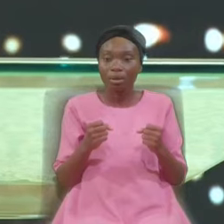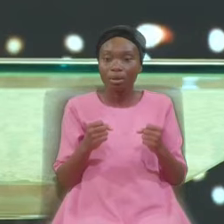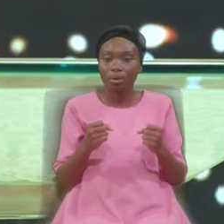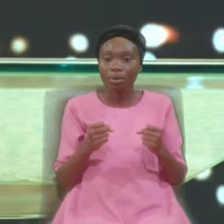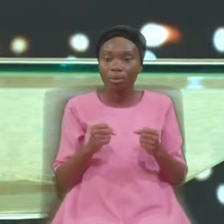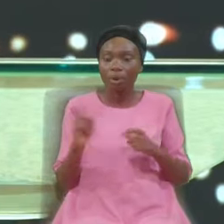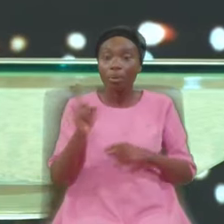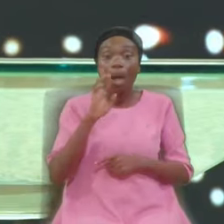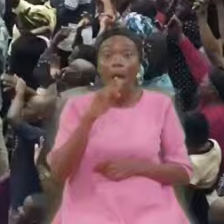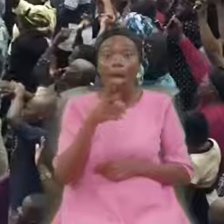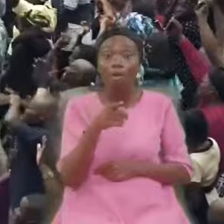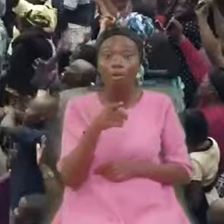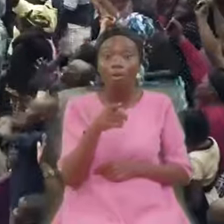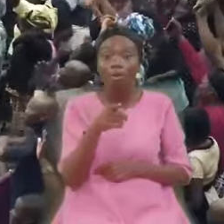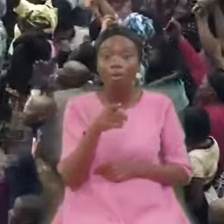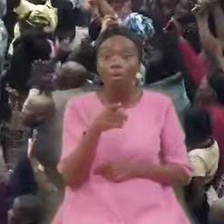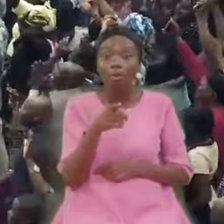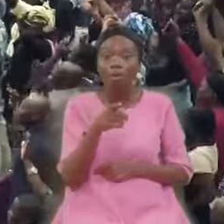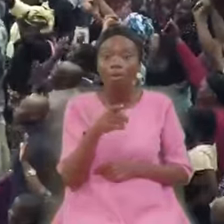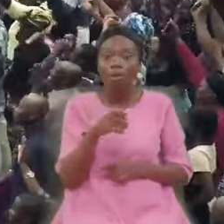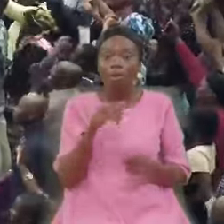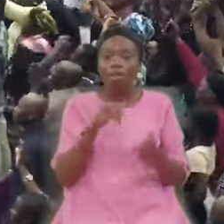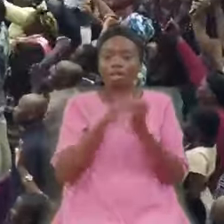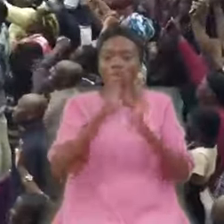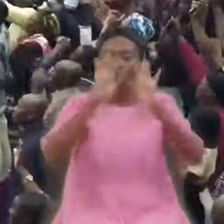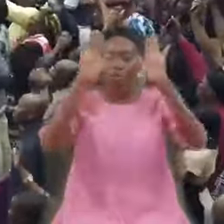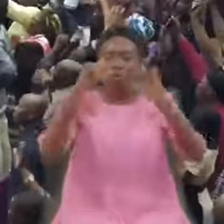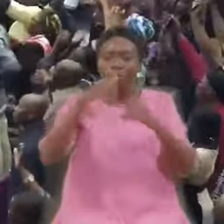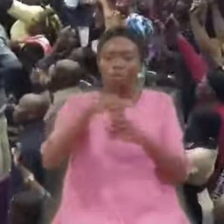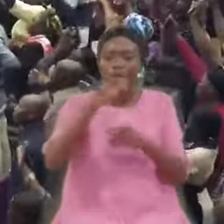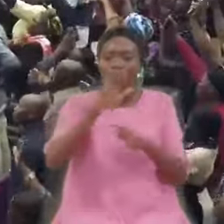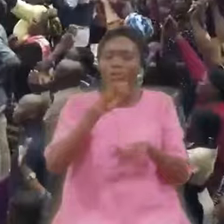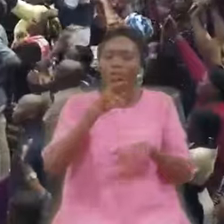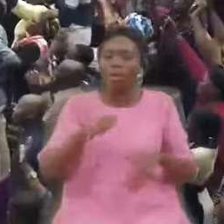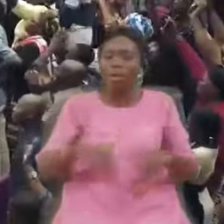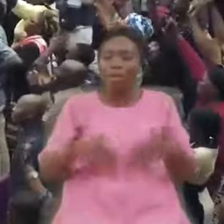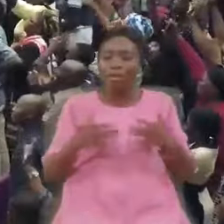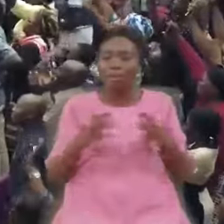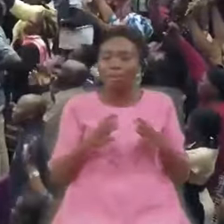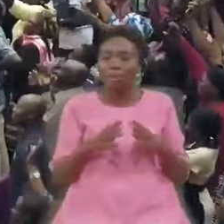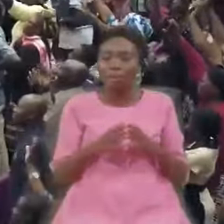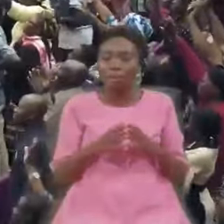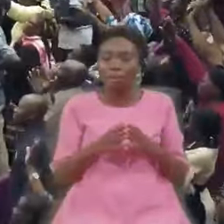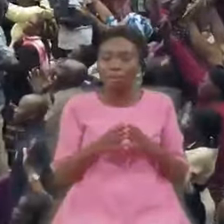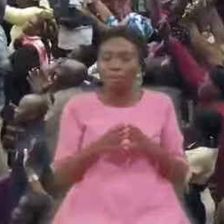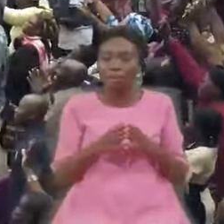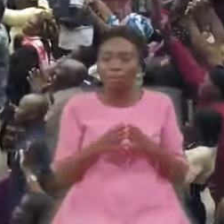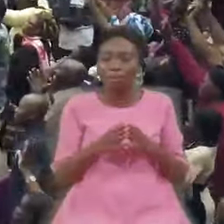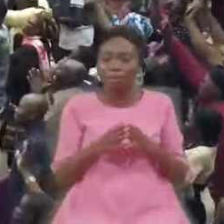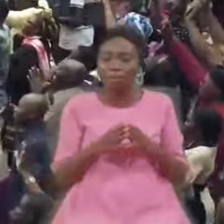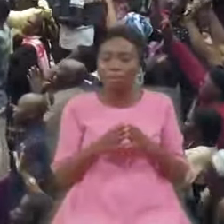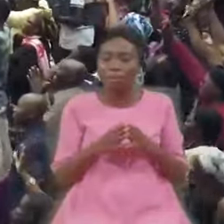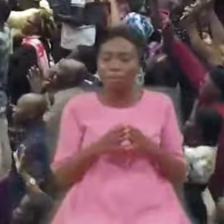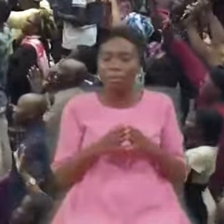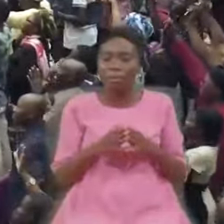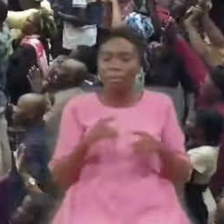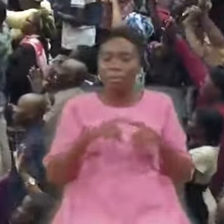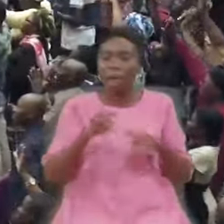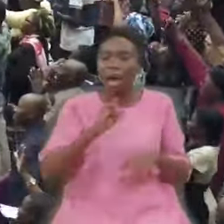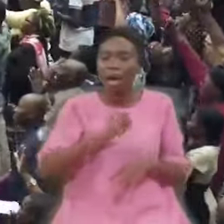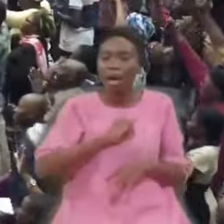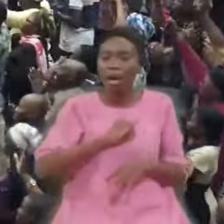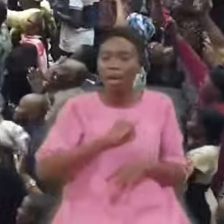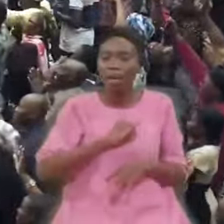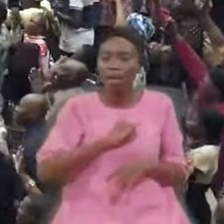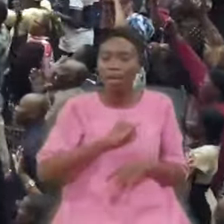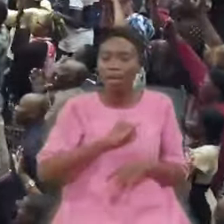Where are you? It's wonderful you have come. You have not heard half of